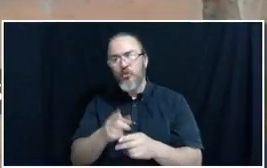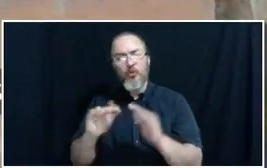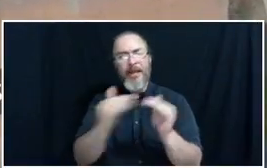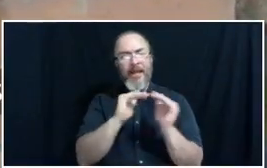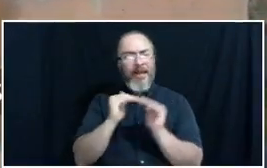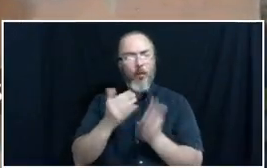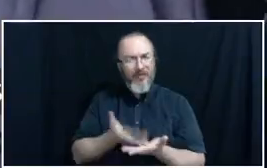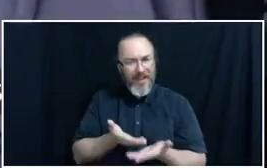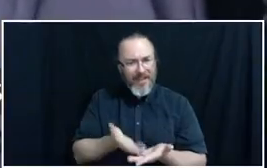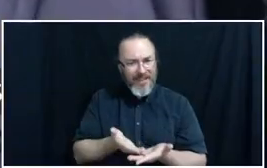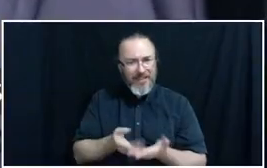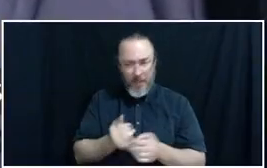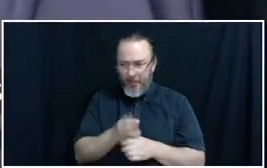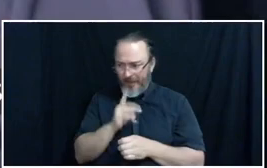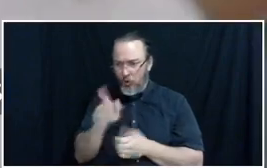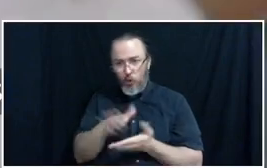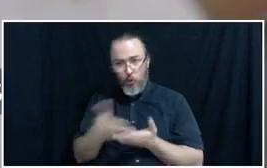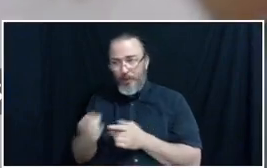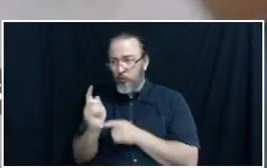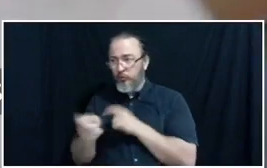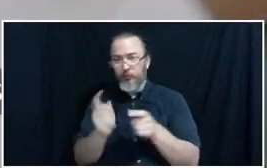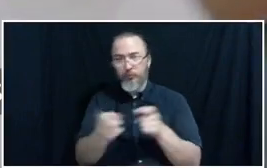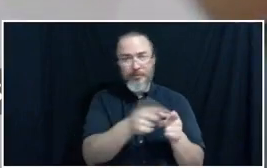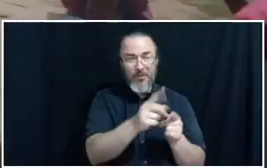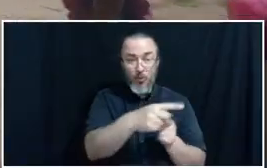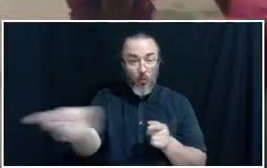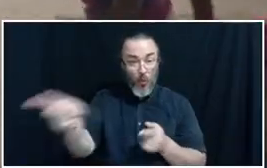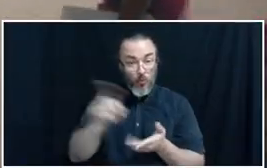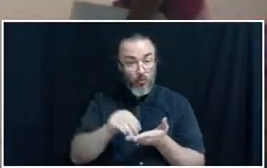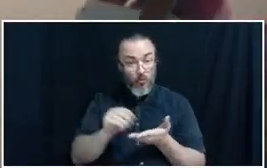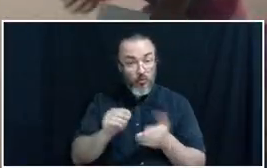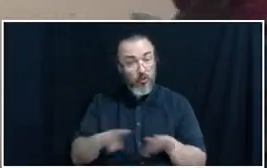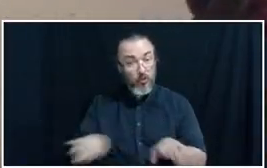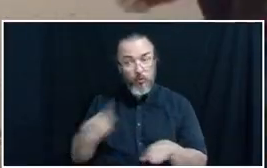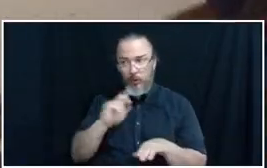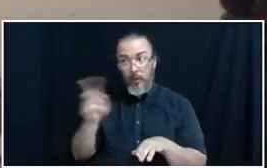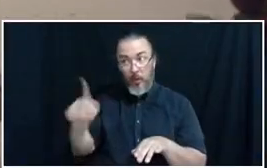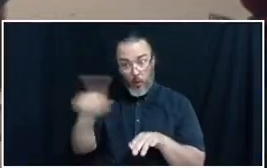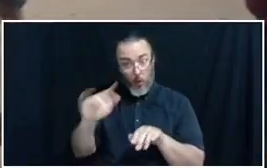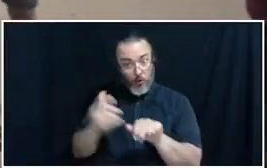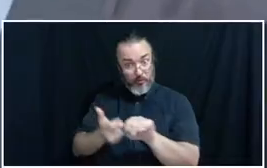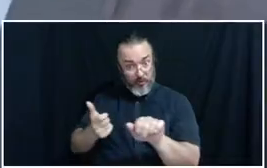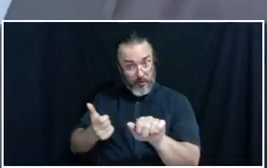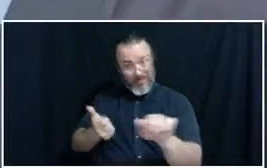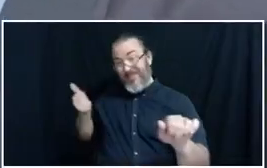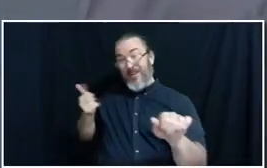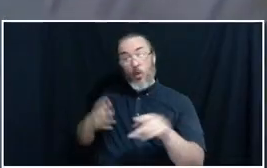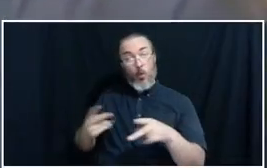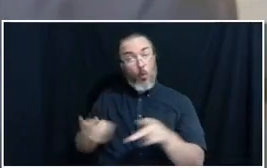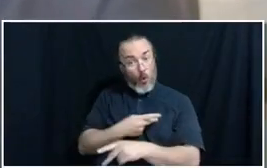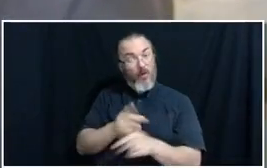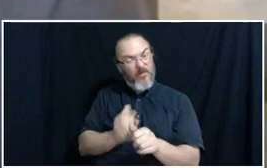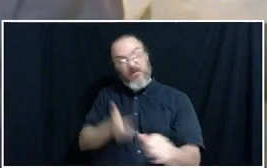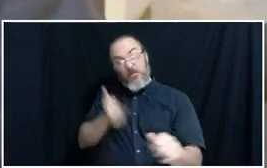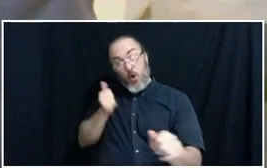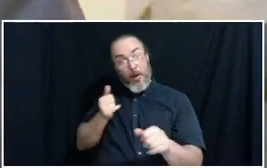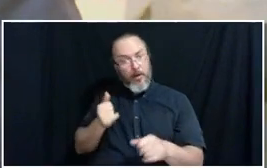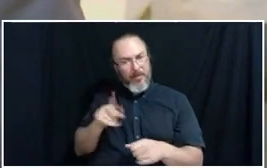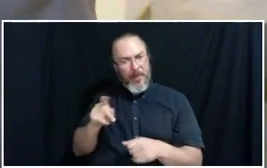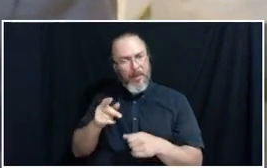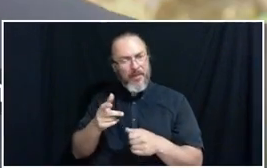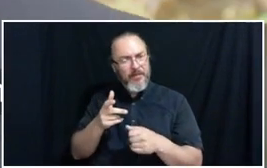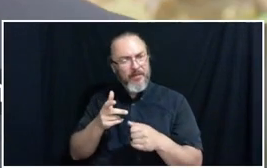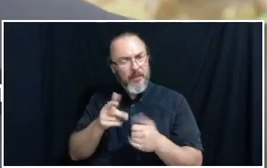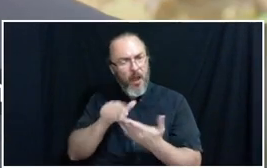these resources to children that are the furthest behind will need to be planned jointly. Partnership cannot be